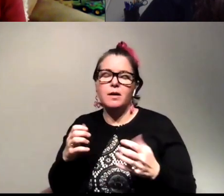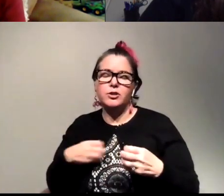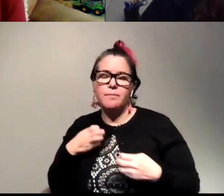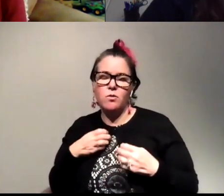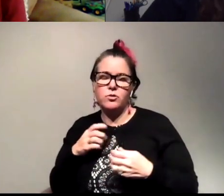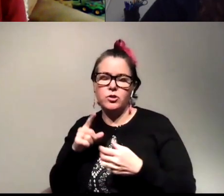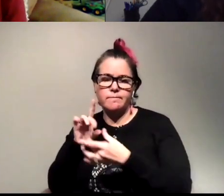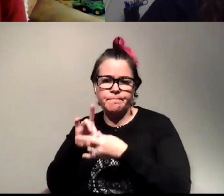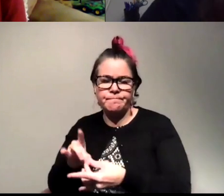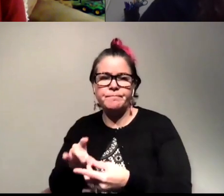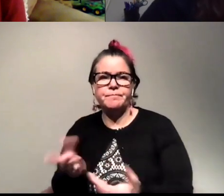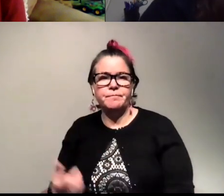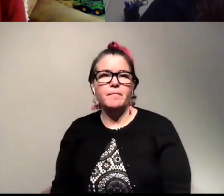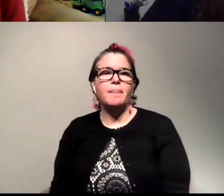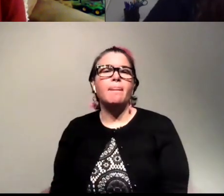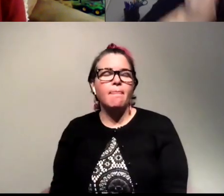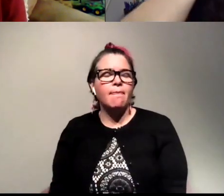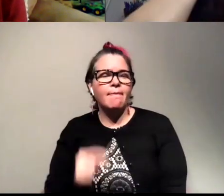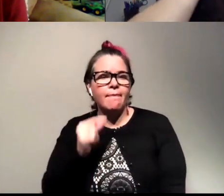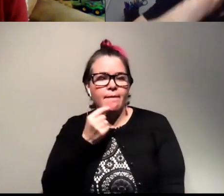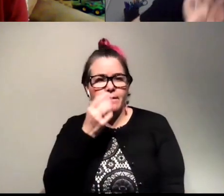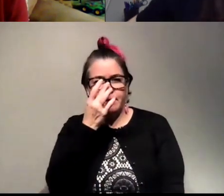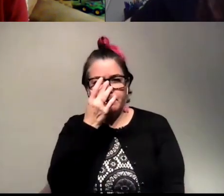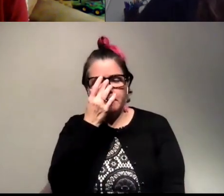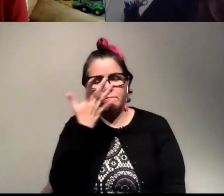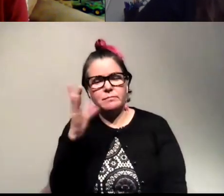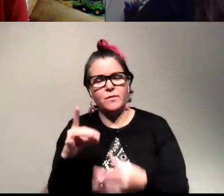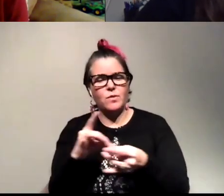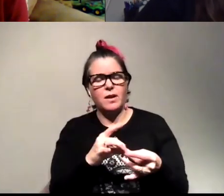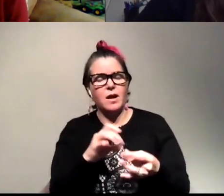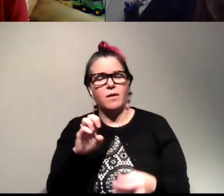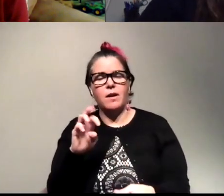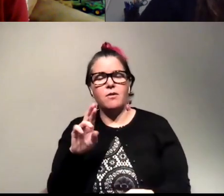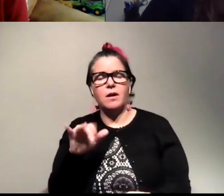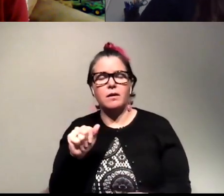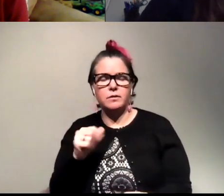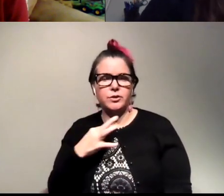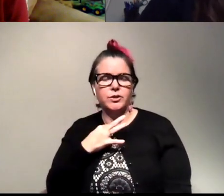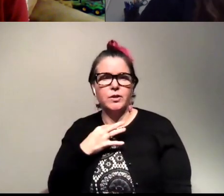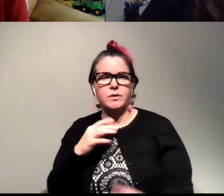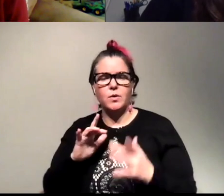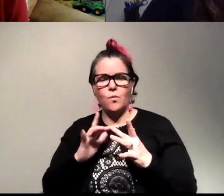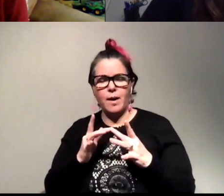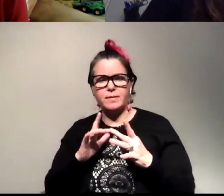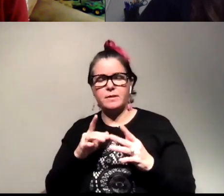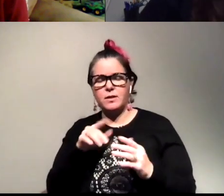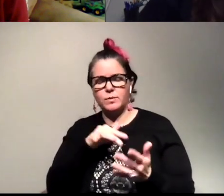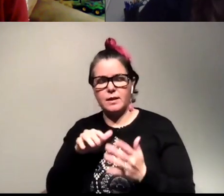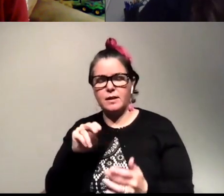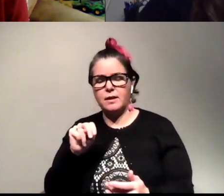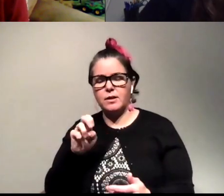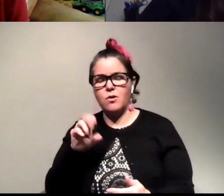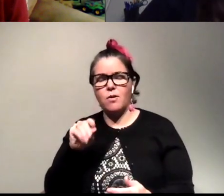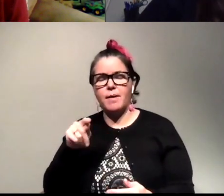it. That's super cool. So kind of related to that question, Erica wants to know, the website said that you study neuropathic pain